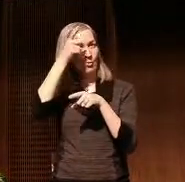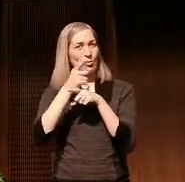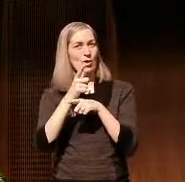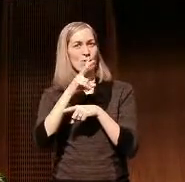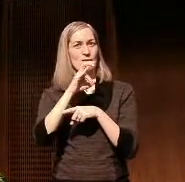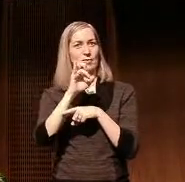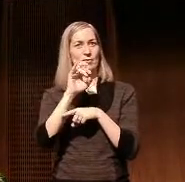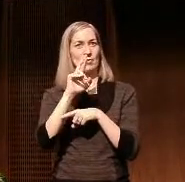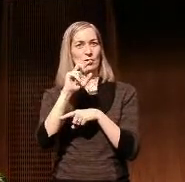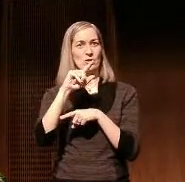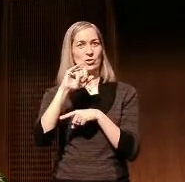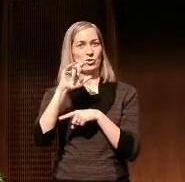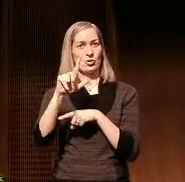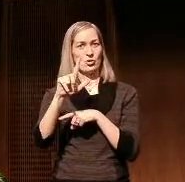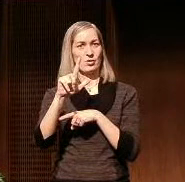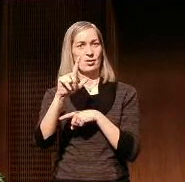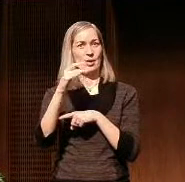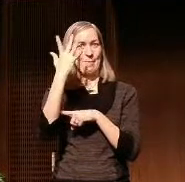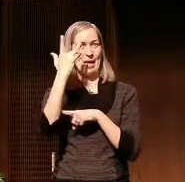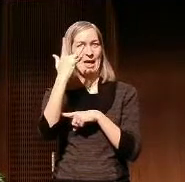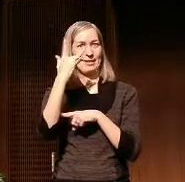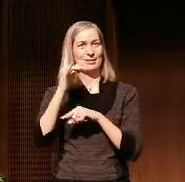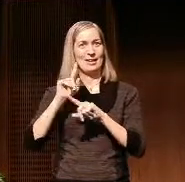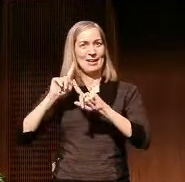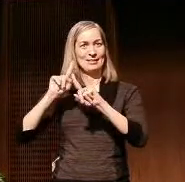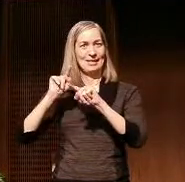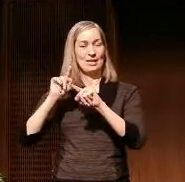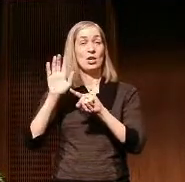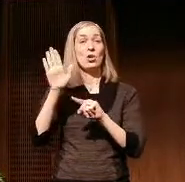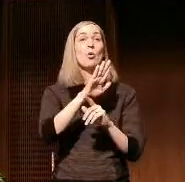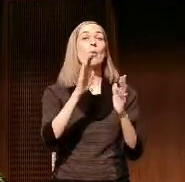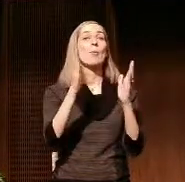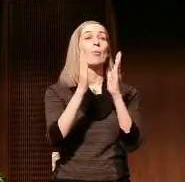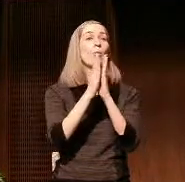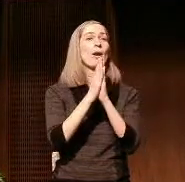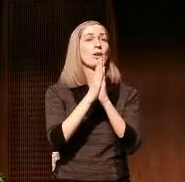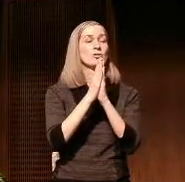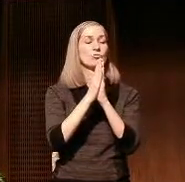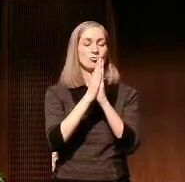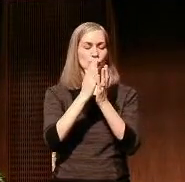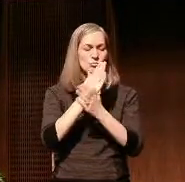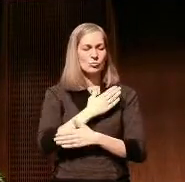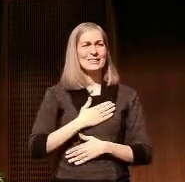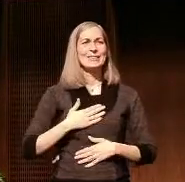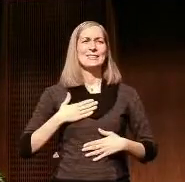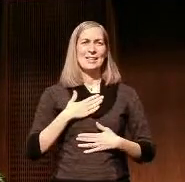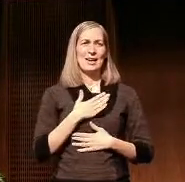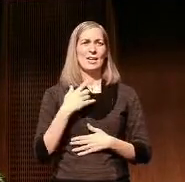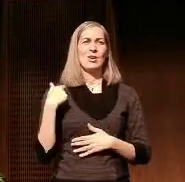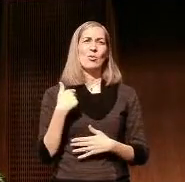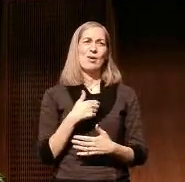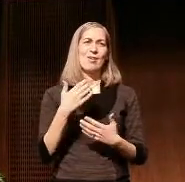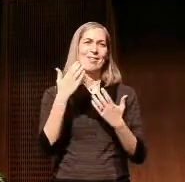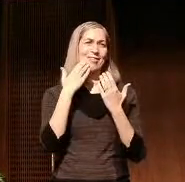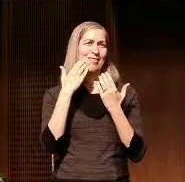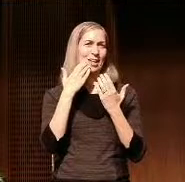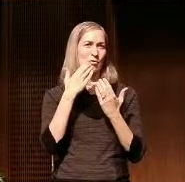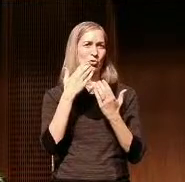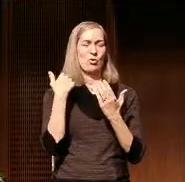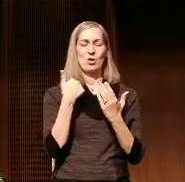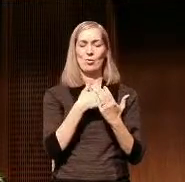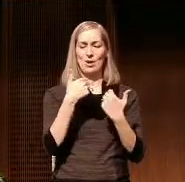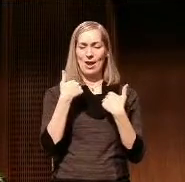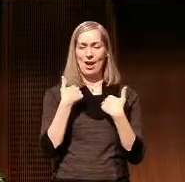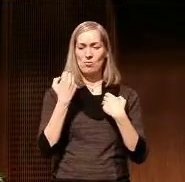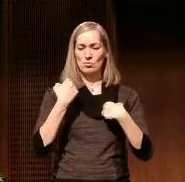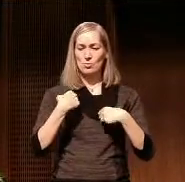your presence. Your prayers are appreciated, and we're thankful that we have